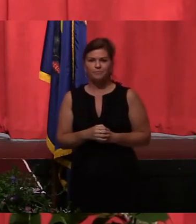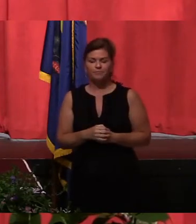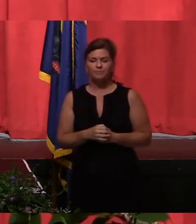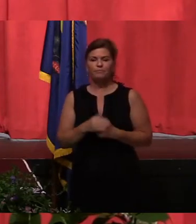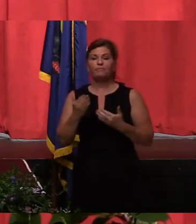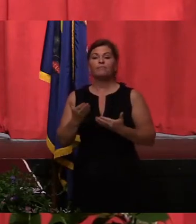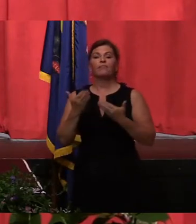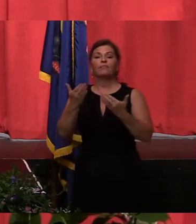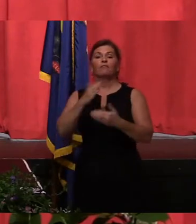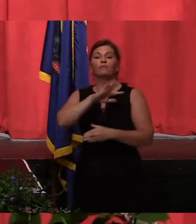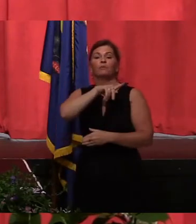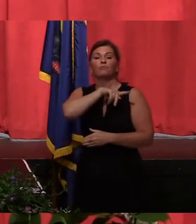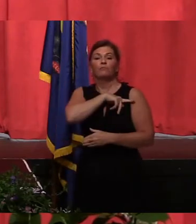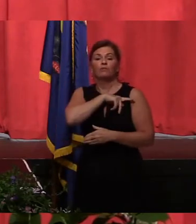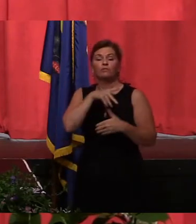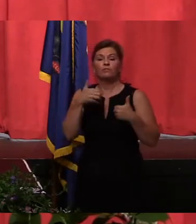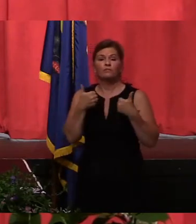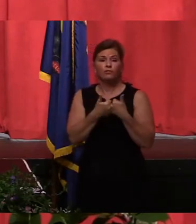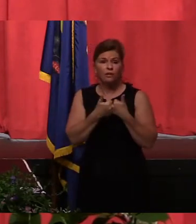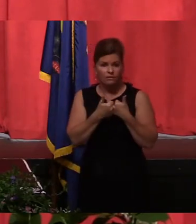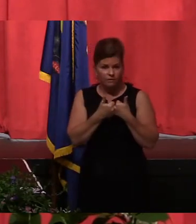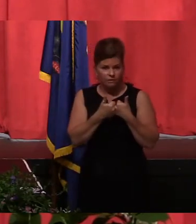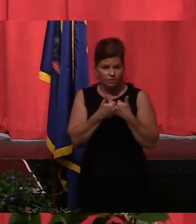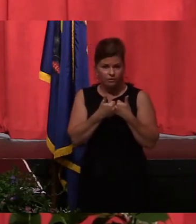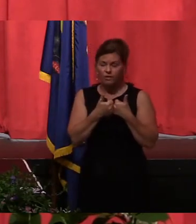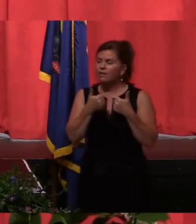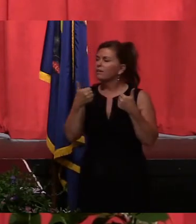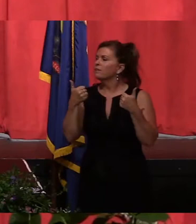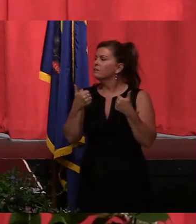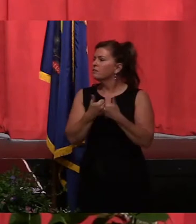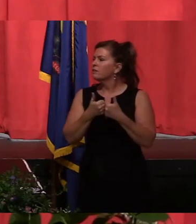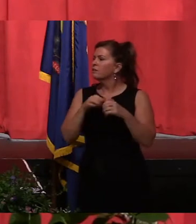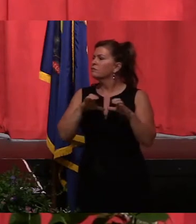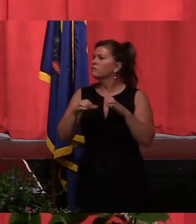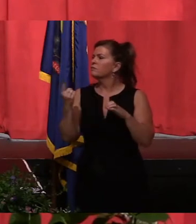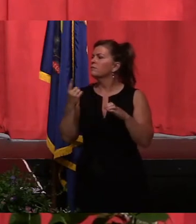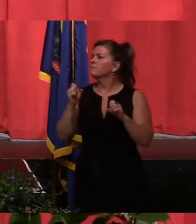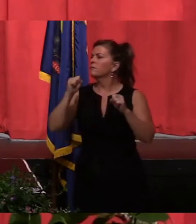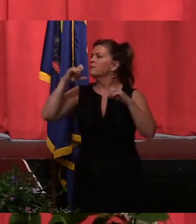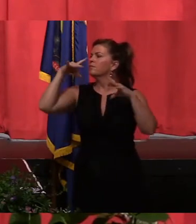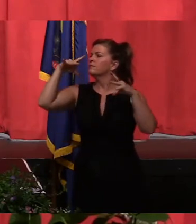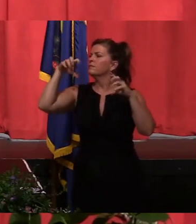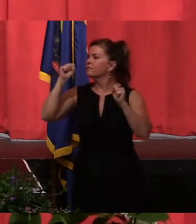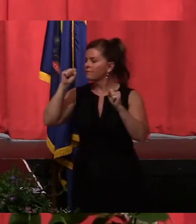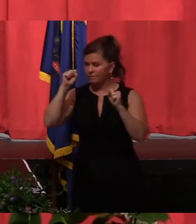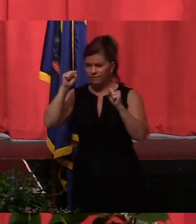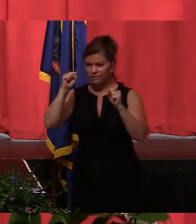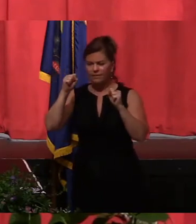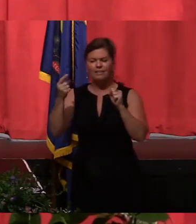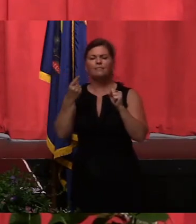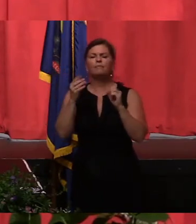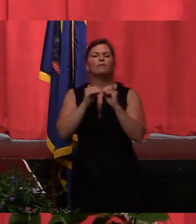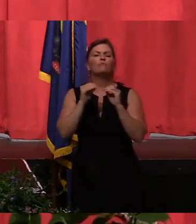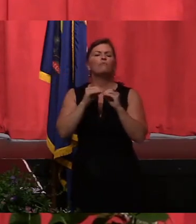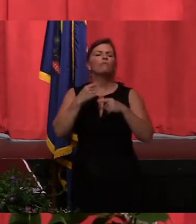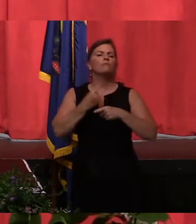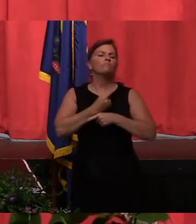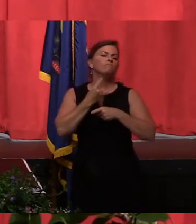you a personal challenge, a challenge to do something remarkable, something more than ordinary with your